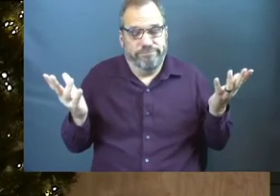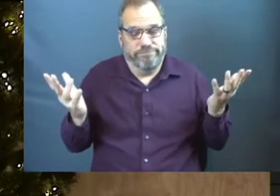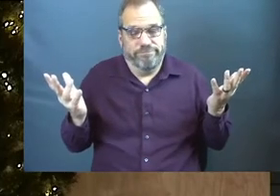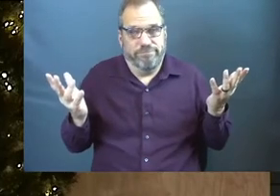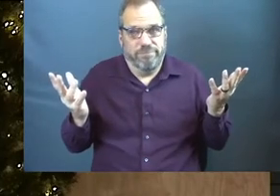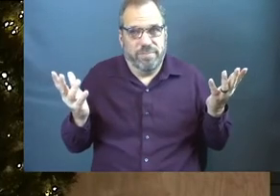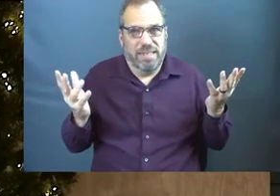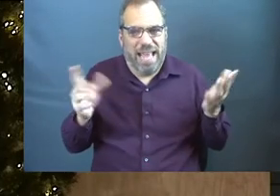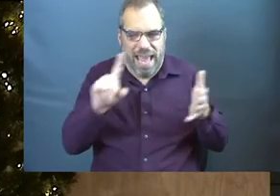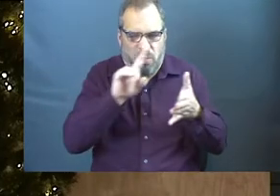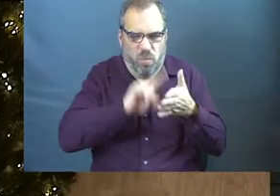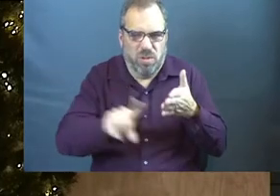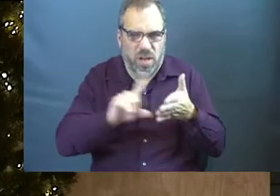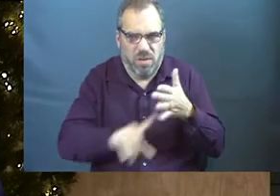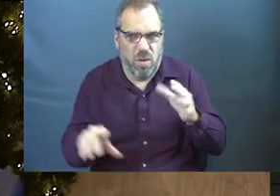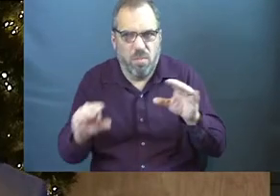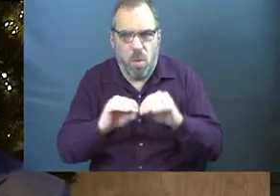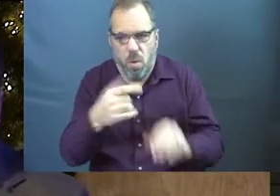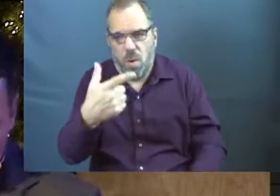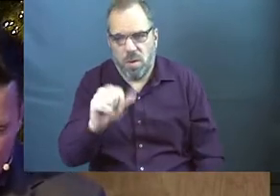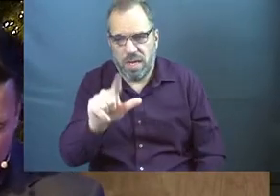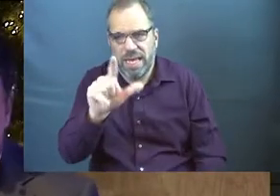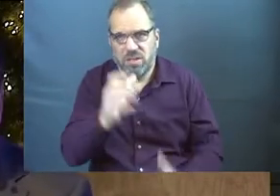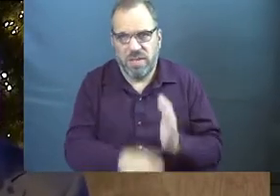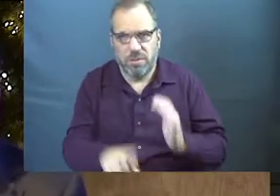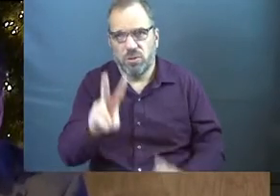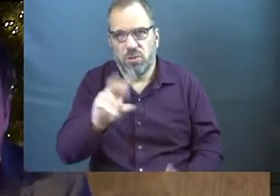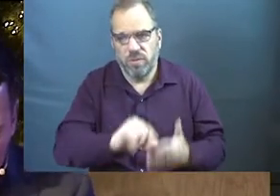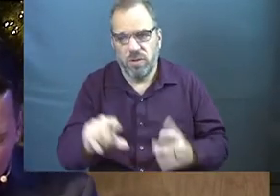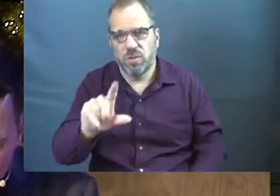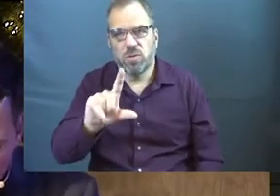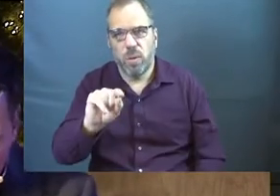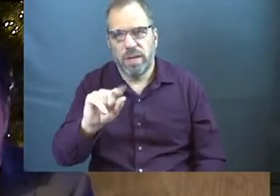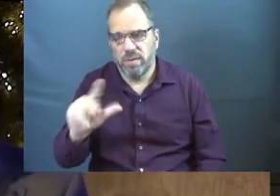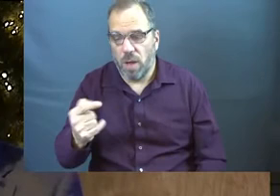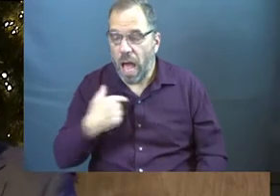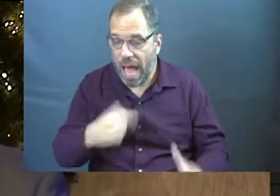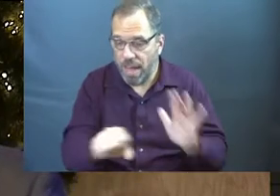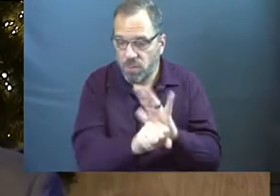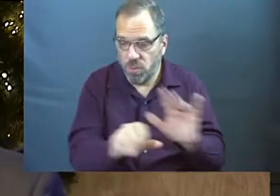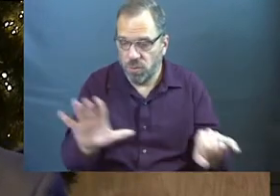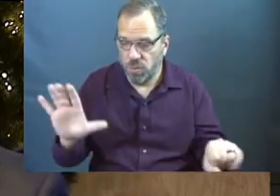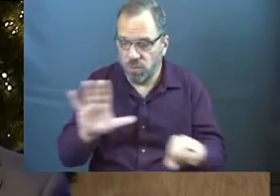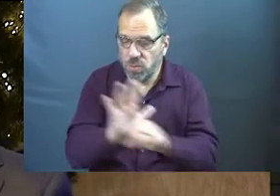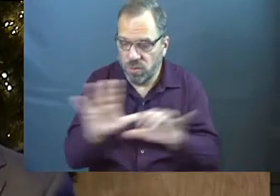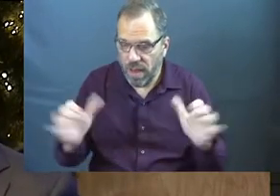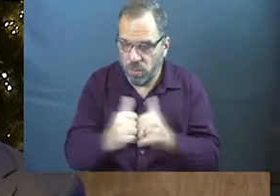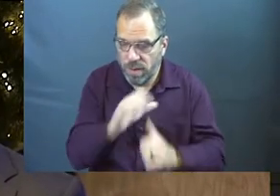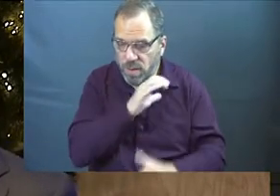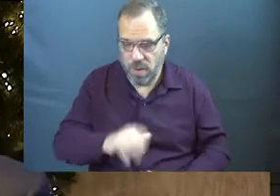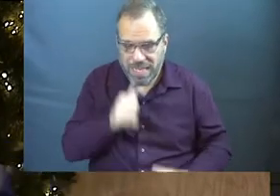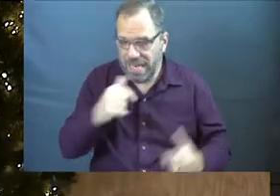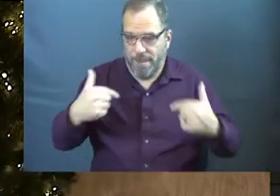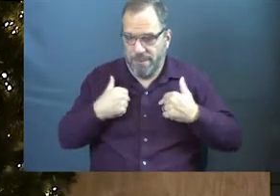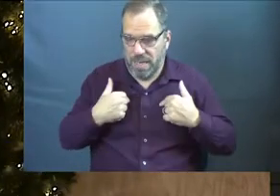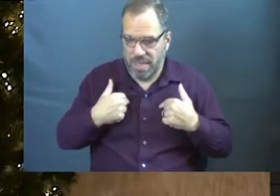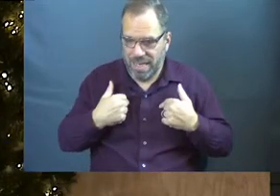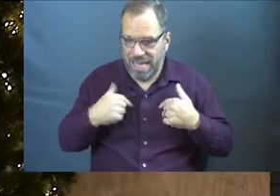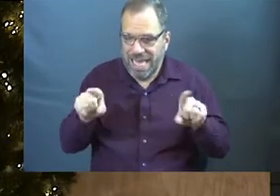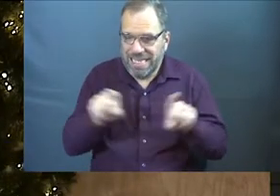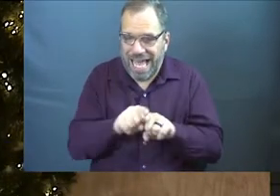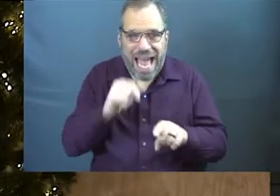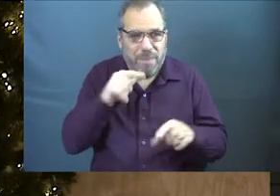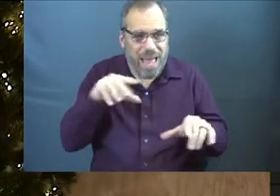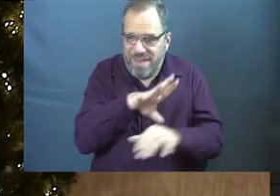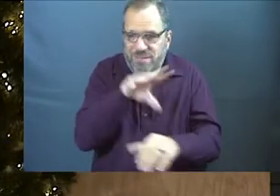And we're going to explore that a little bit. Galatians 2, 20 through 21. I have been crucified with Christ and I no longer live. It's like I'm